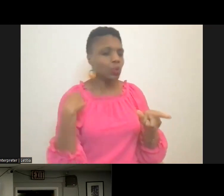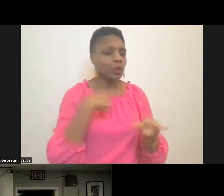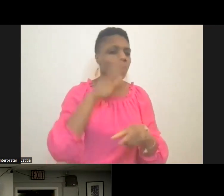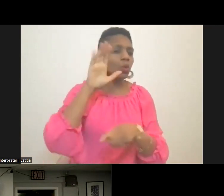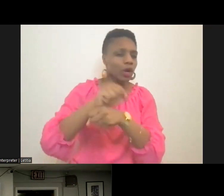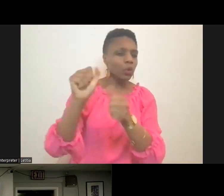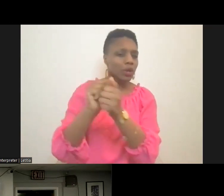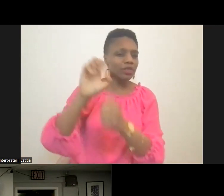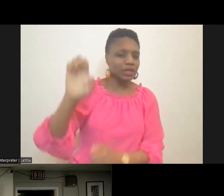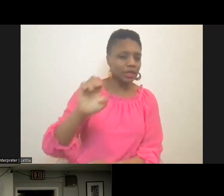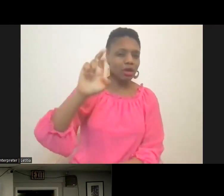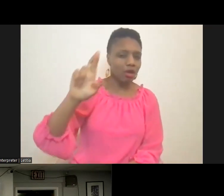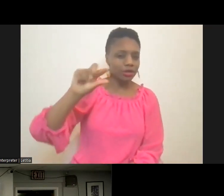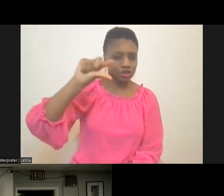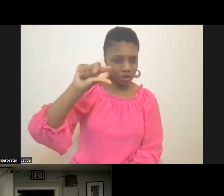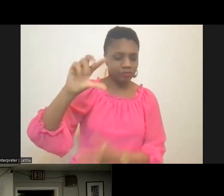book those,